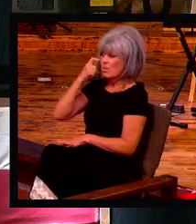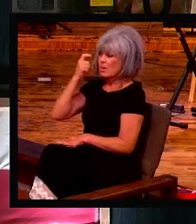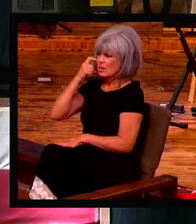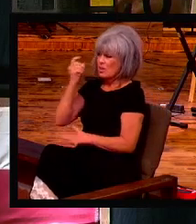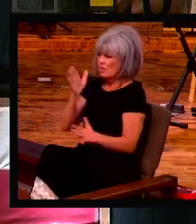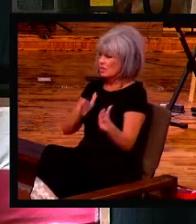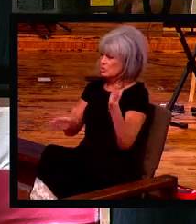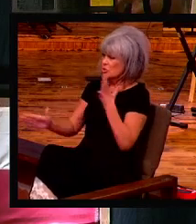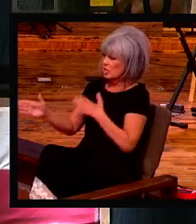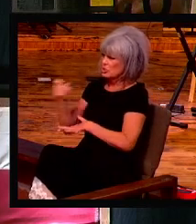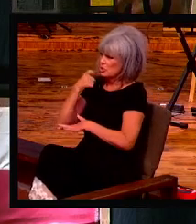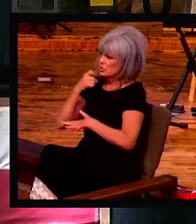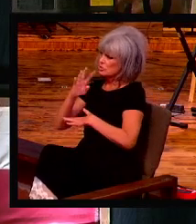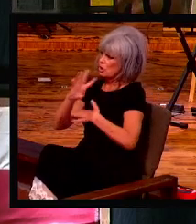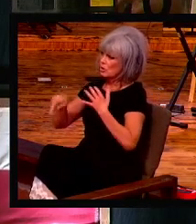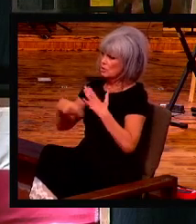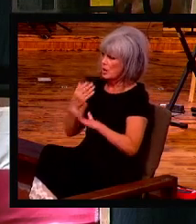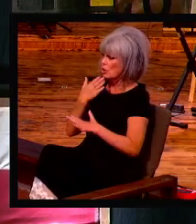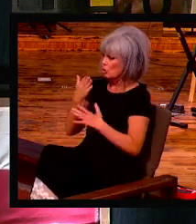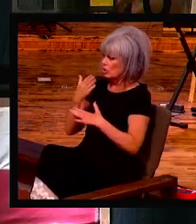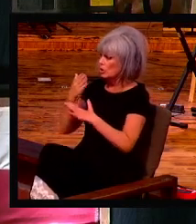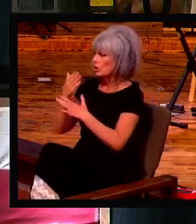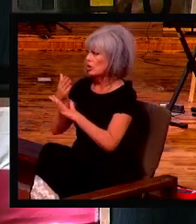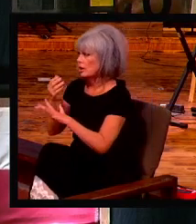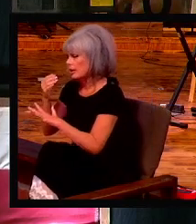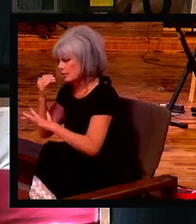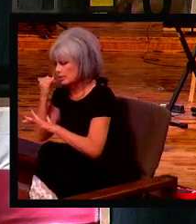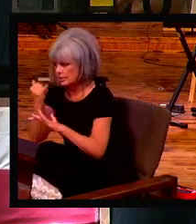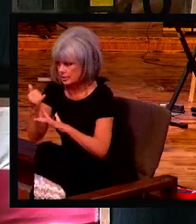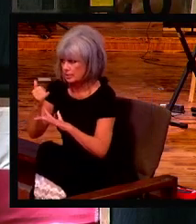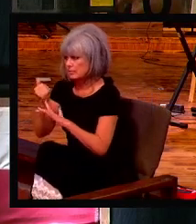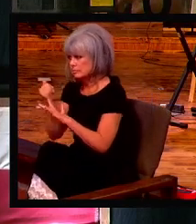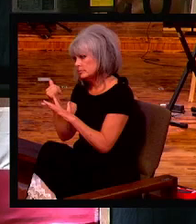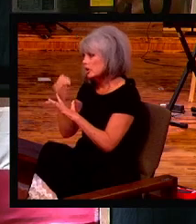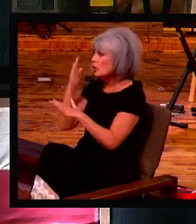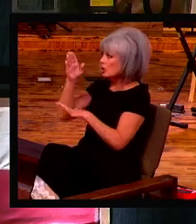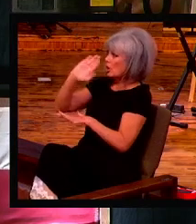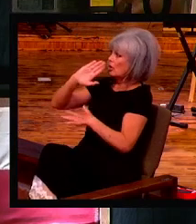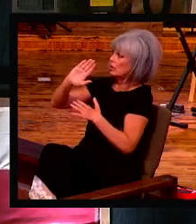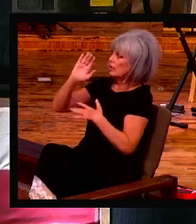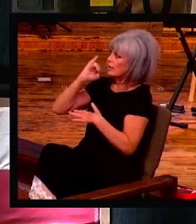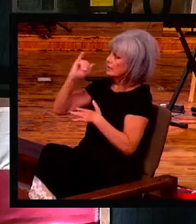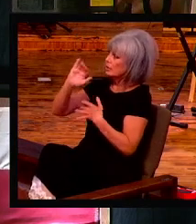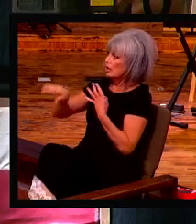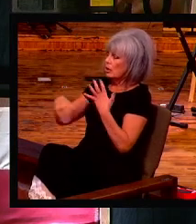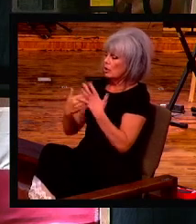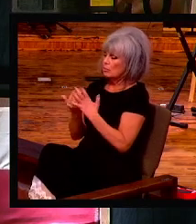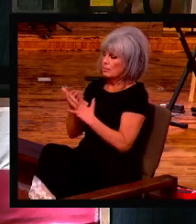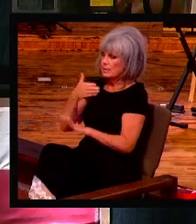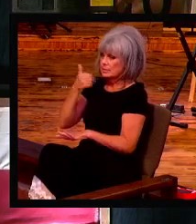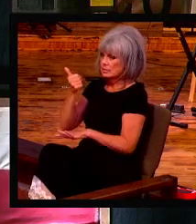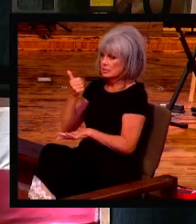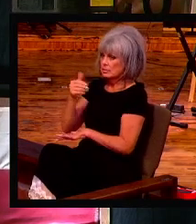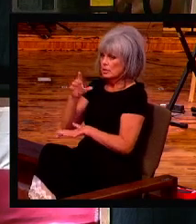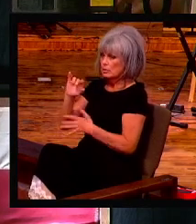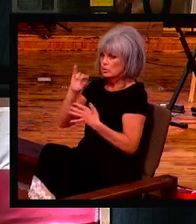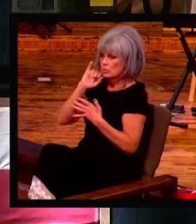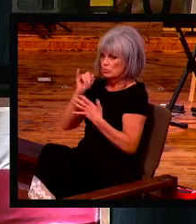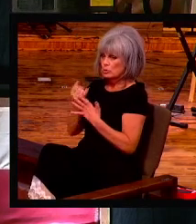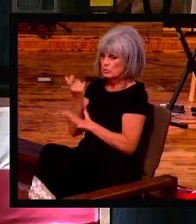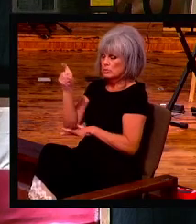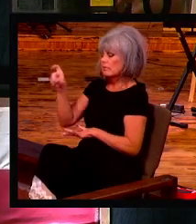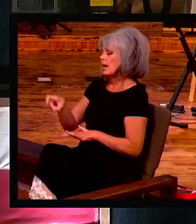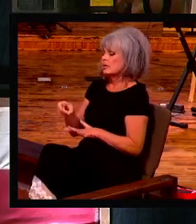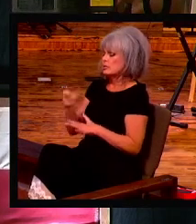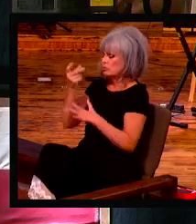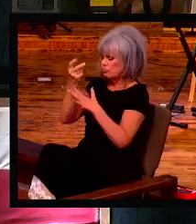talked about this. A good idea is not a God idea all the time. And if Joseph had to distinguish